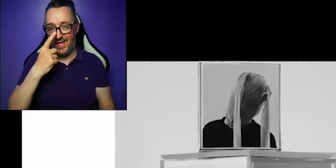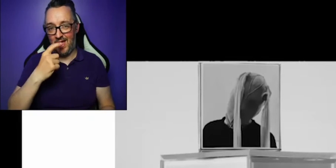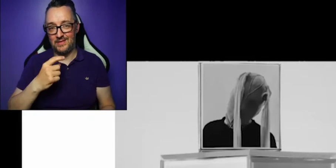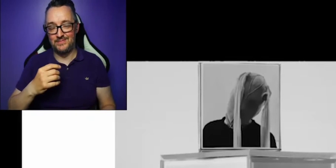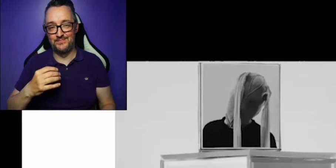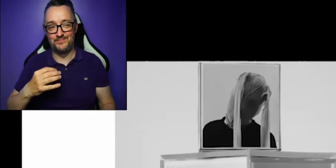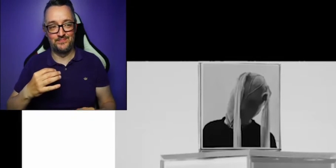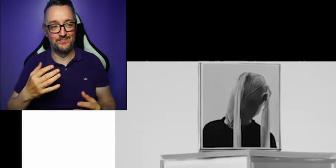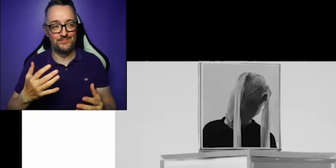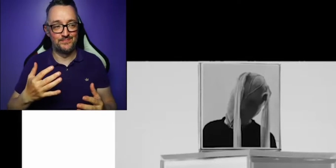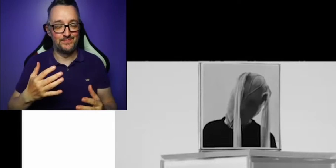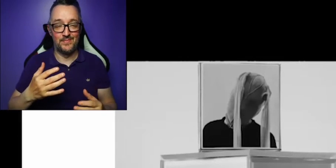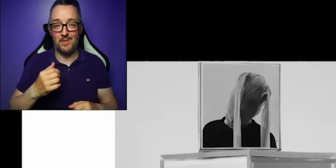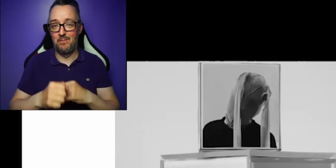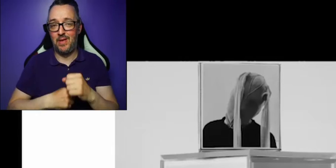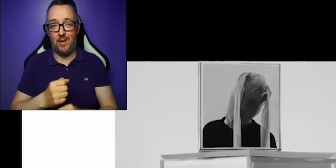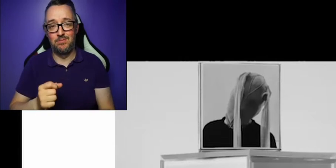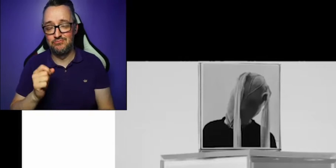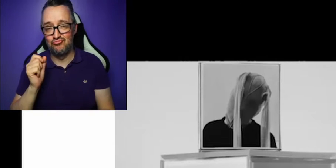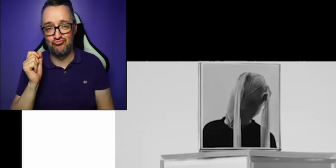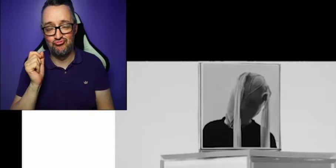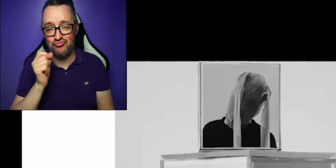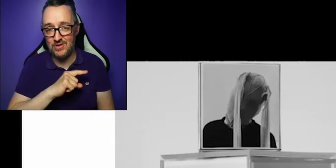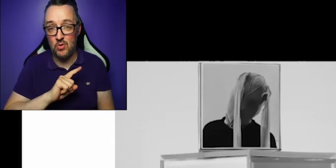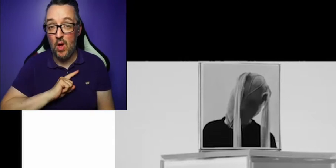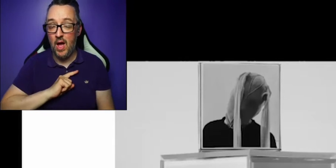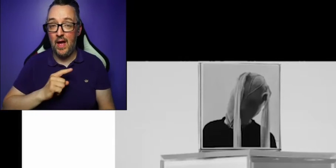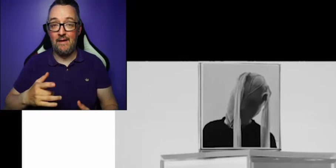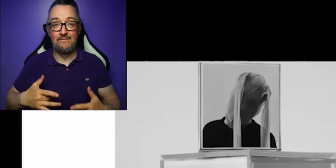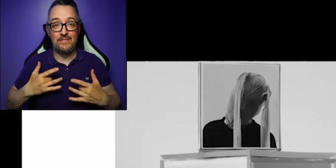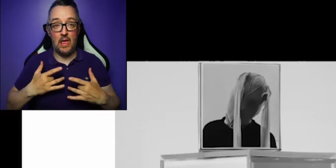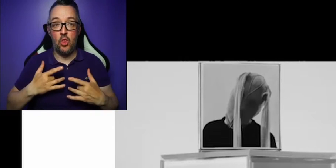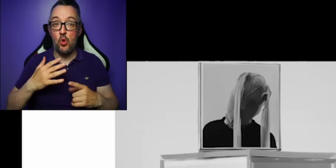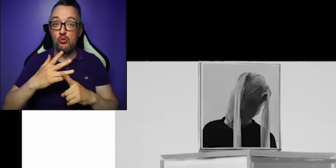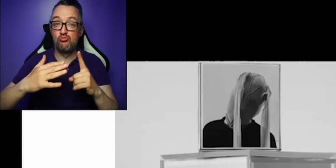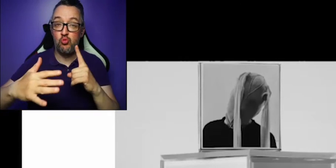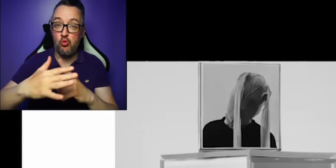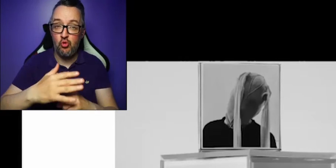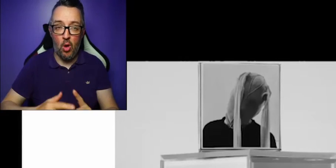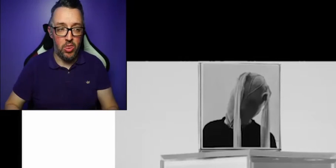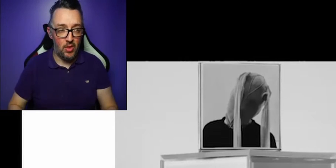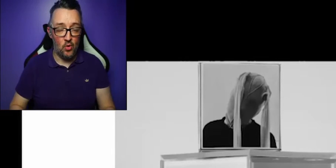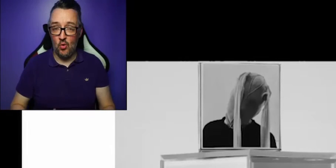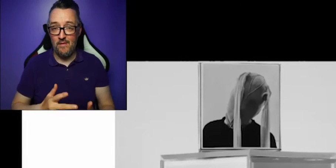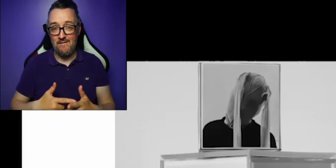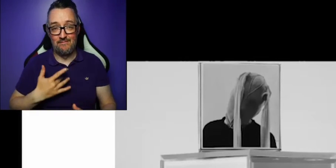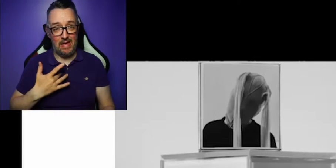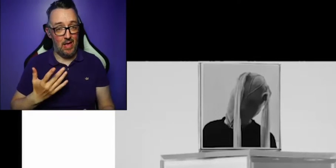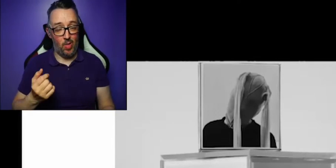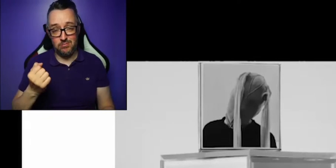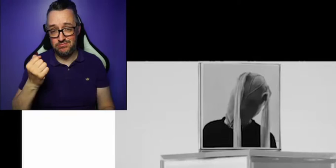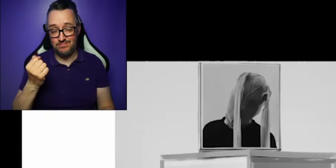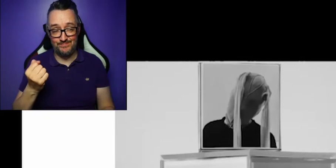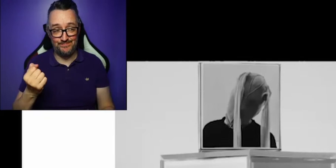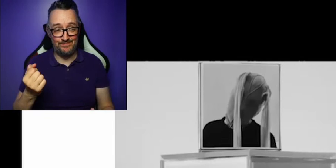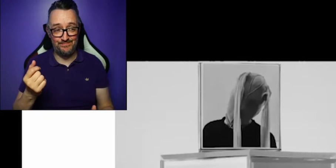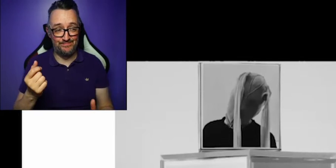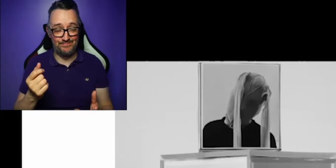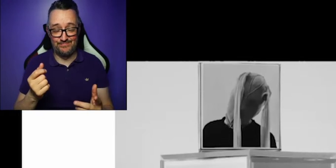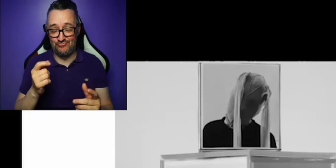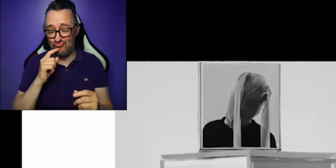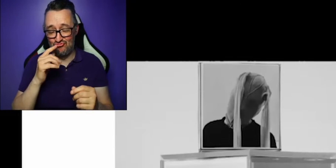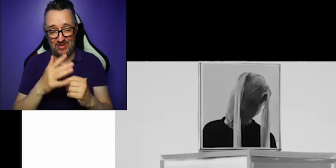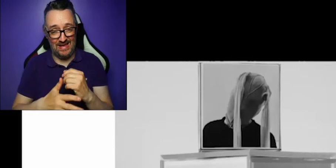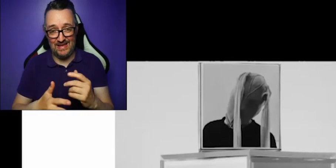I want to be, because I find social situations so bonkers anyway, if I can use that term. Sorry, I hope that's